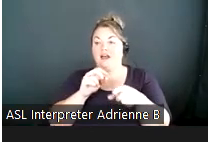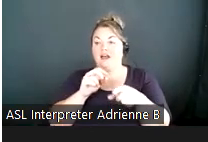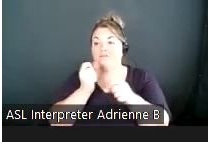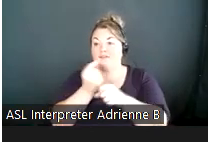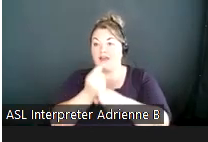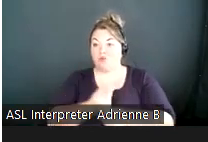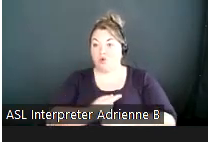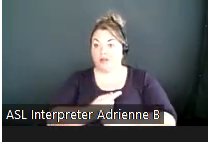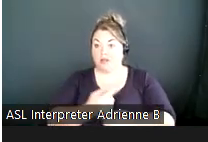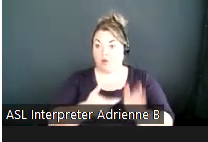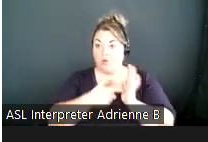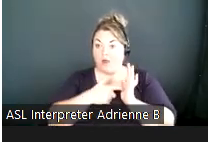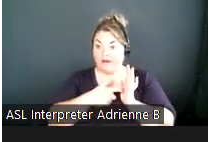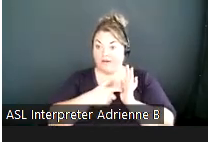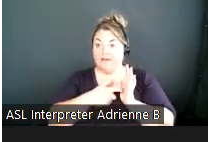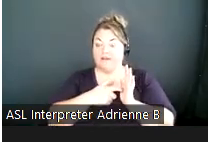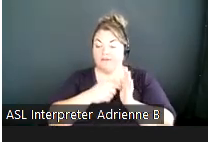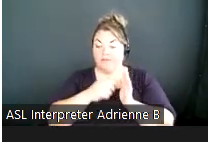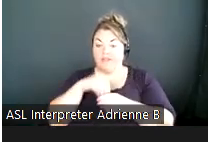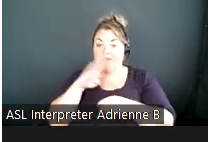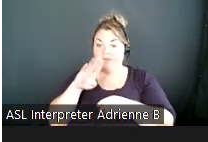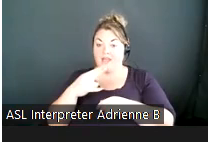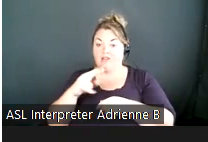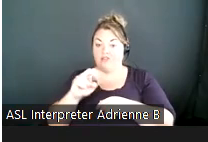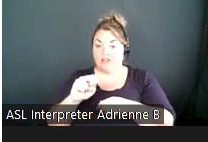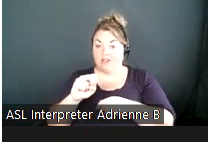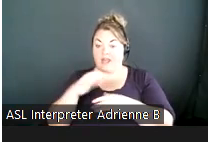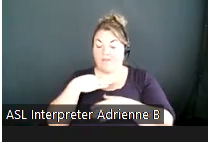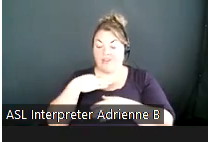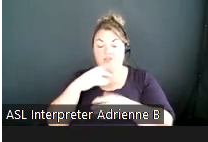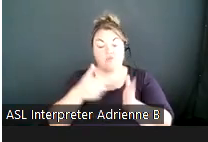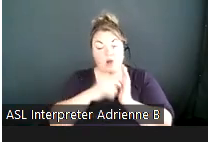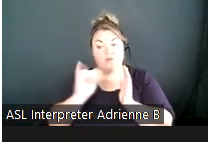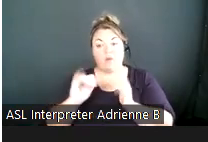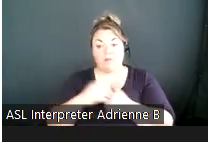be required in the BHA application.